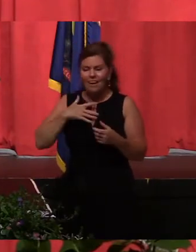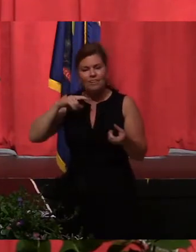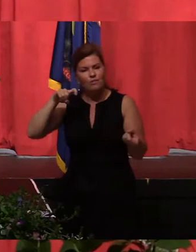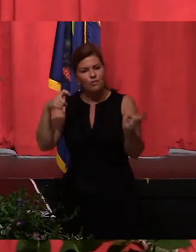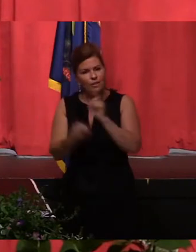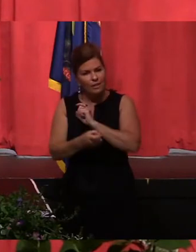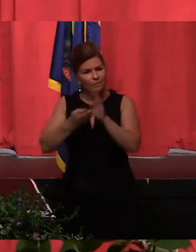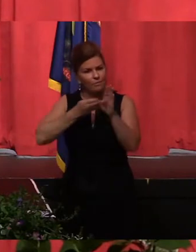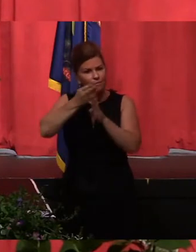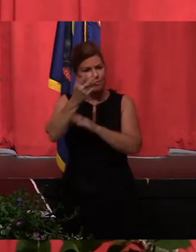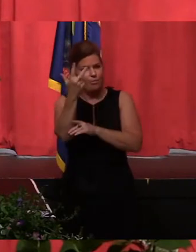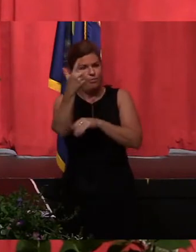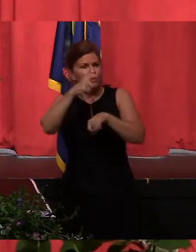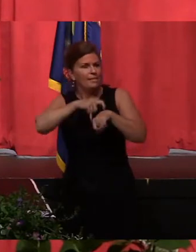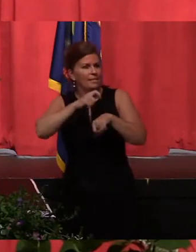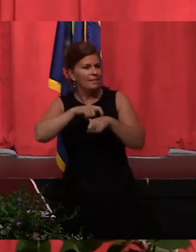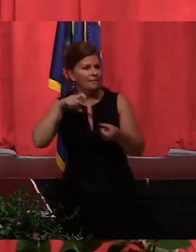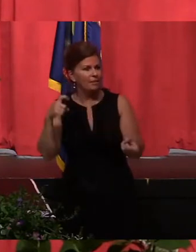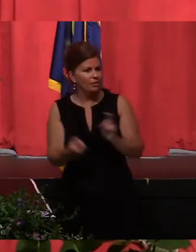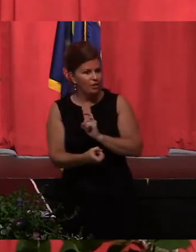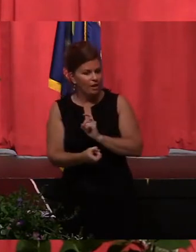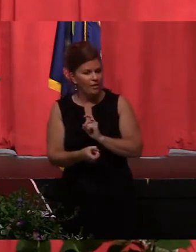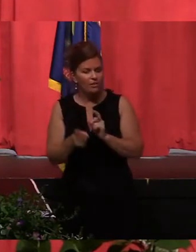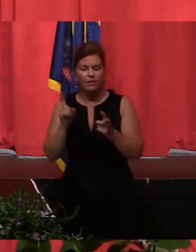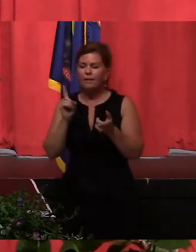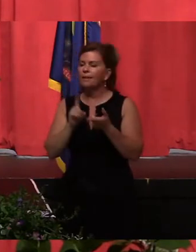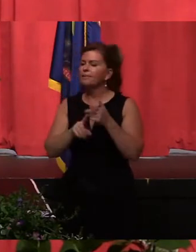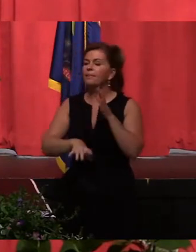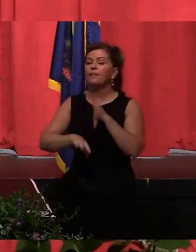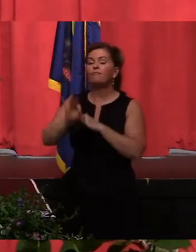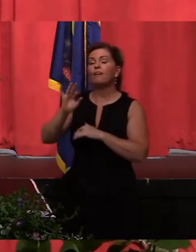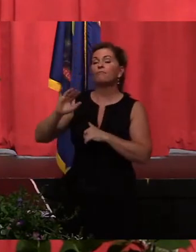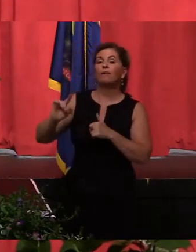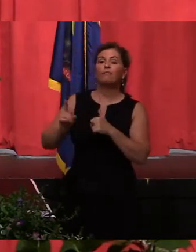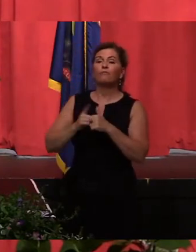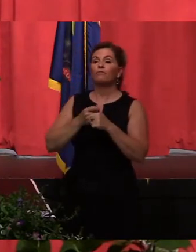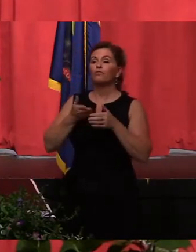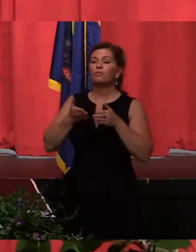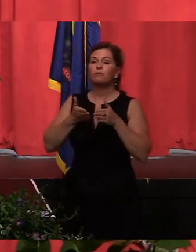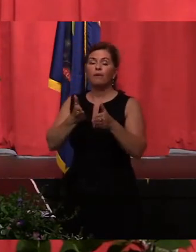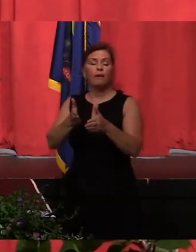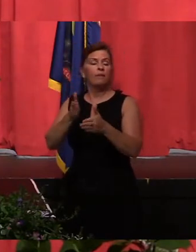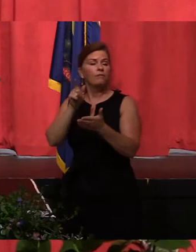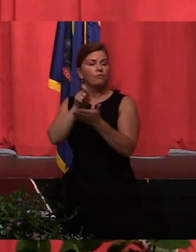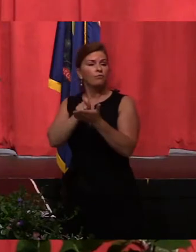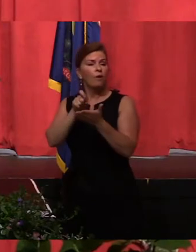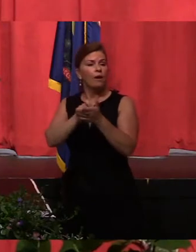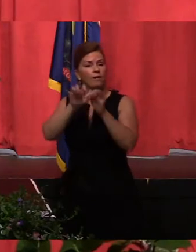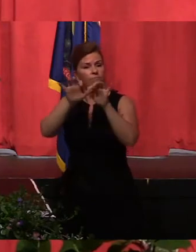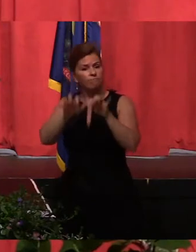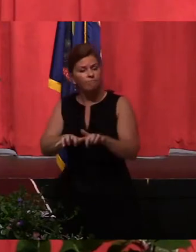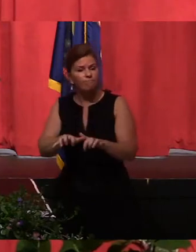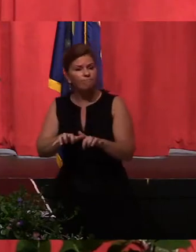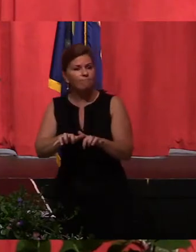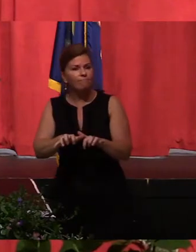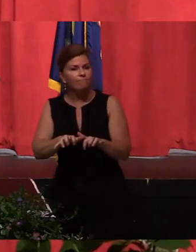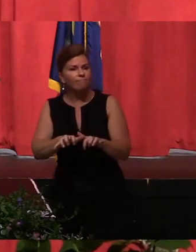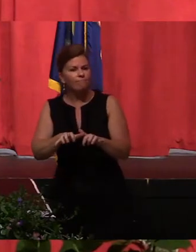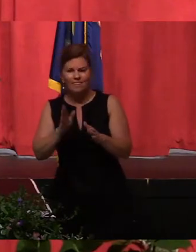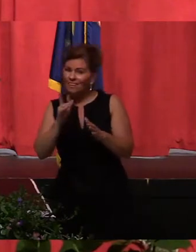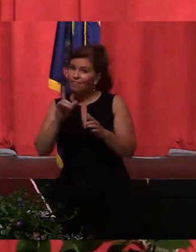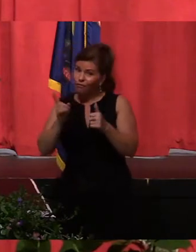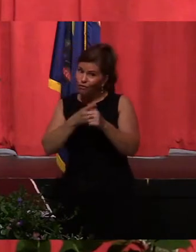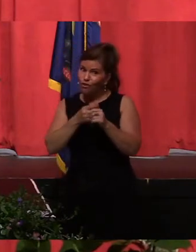3 times until I found my first path to writing. And it came as a result of going in a lot of